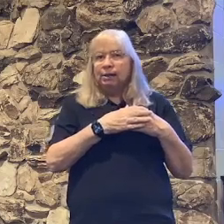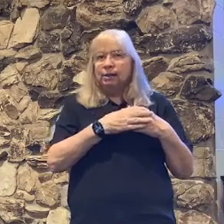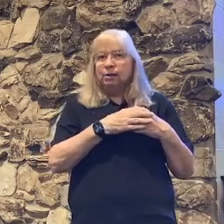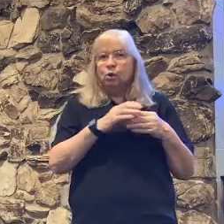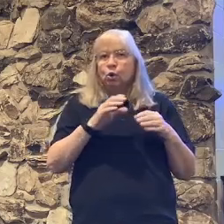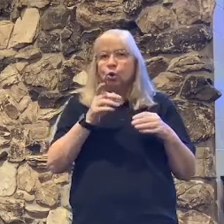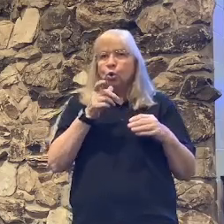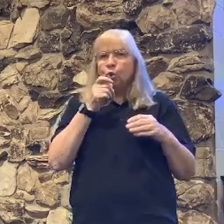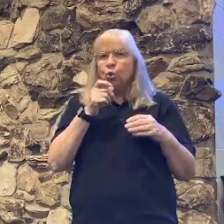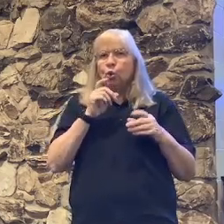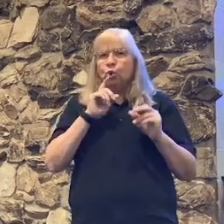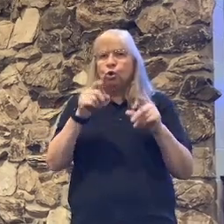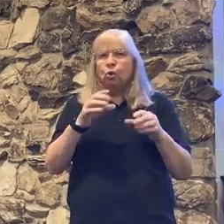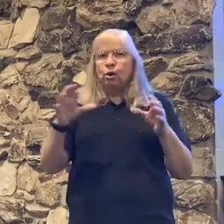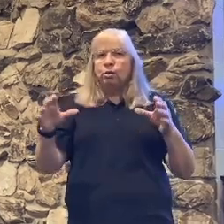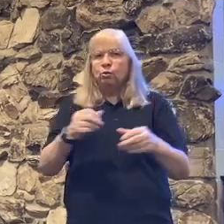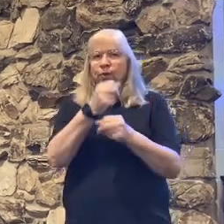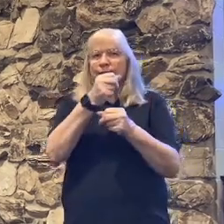who's going to win?